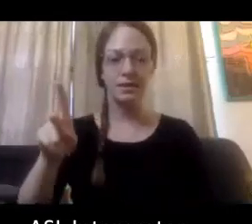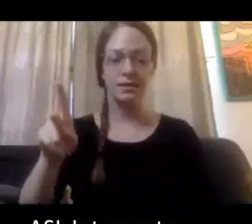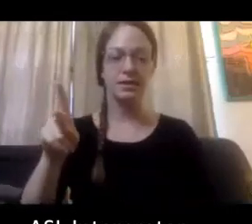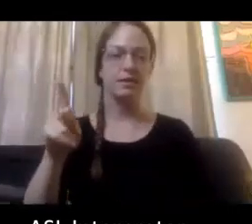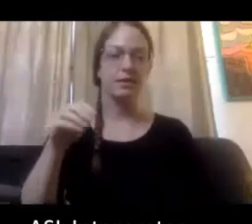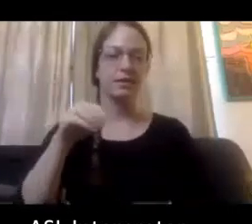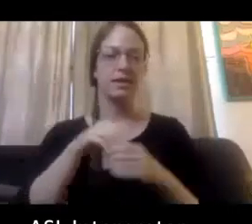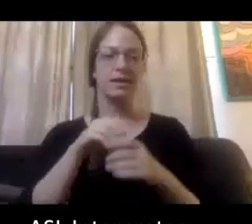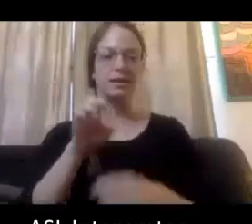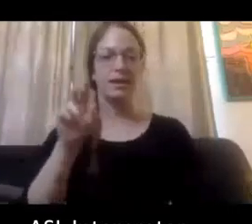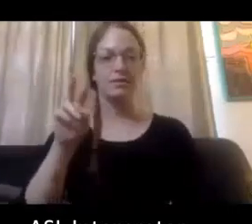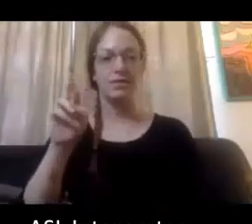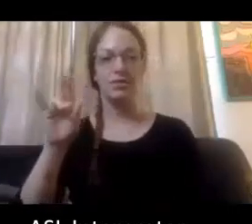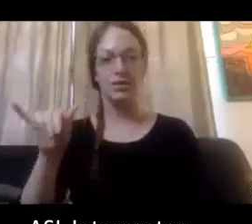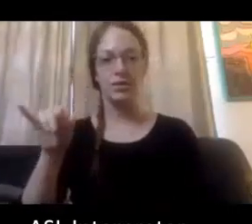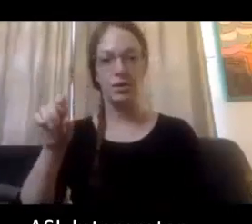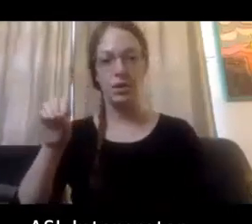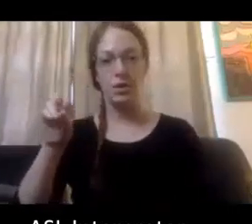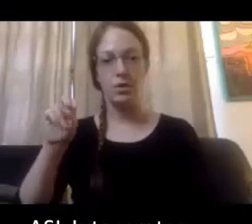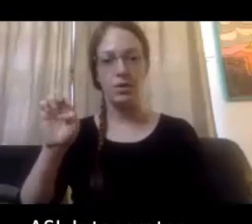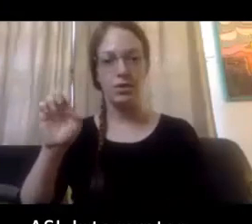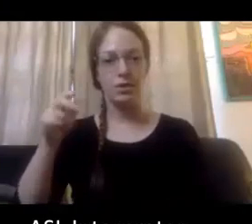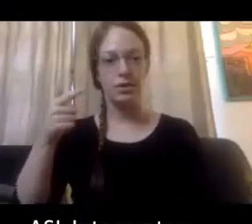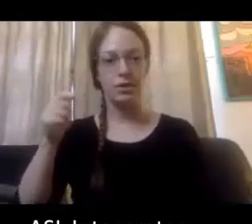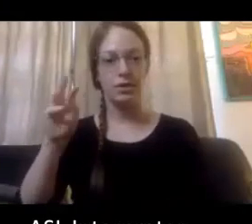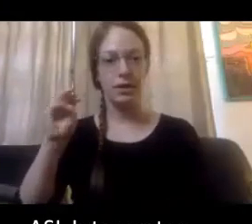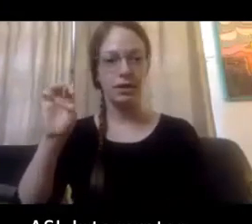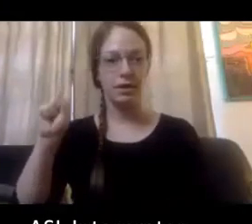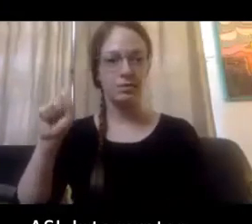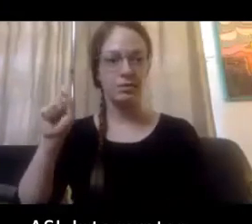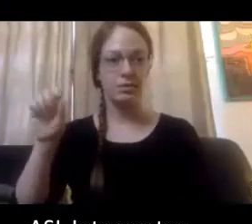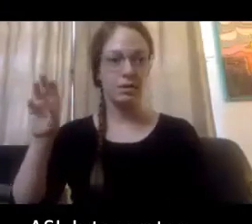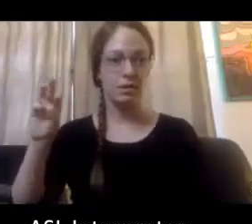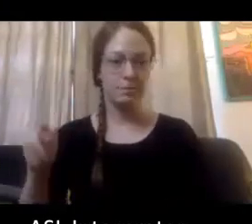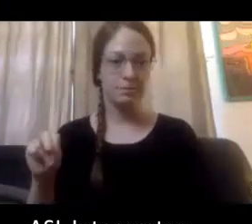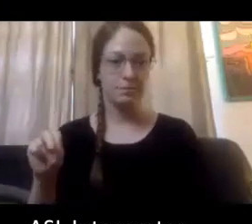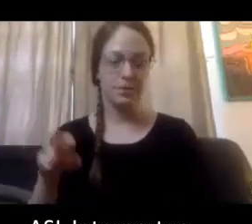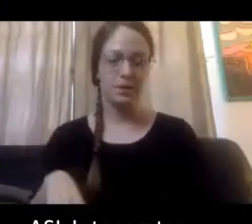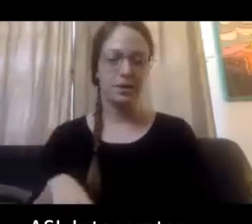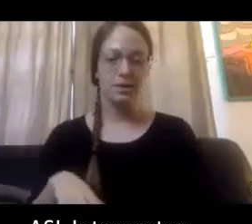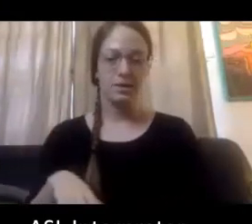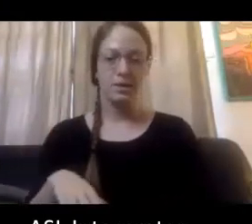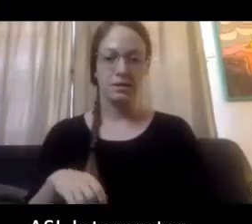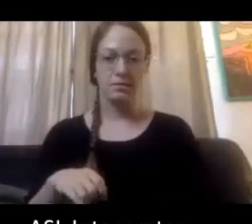everyone-games.com, and make sure that you are